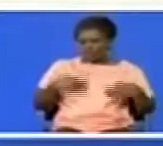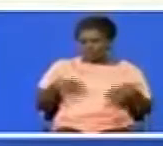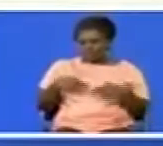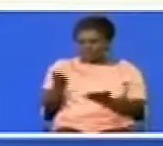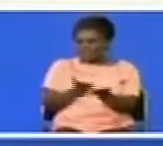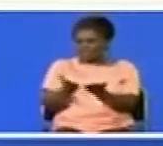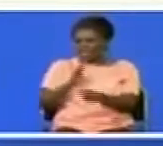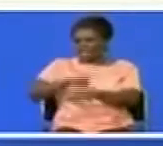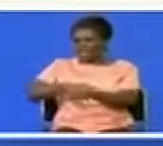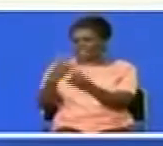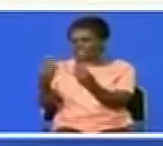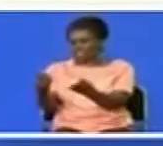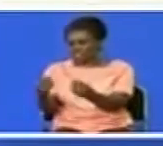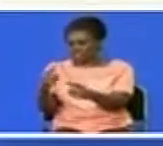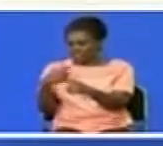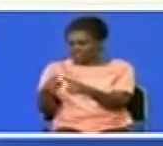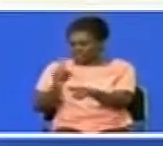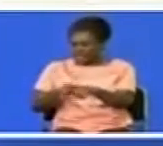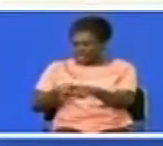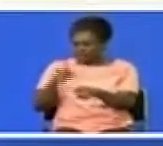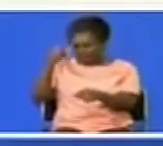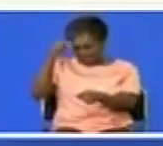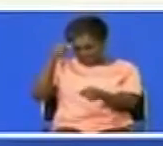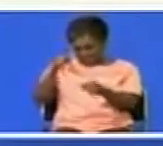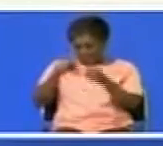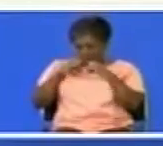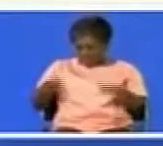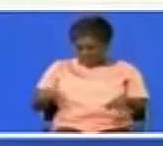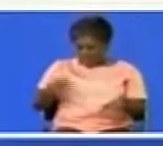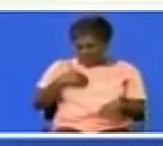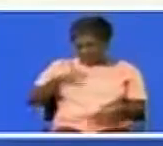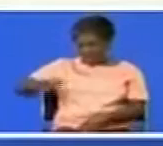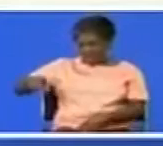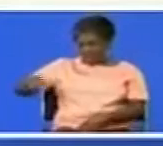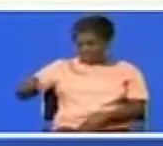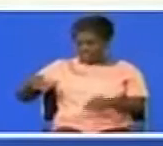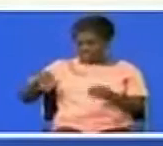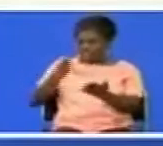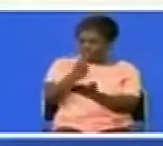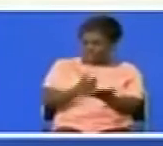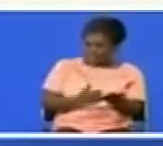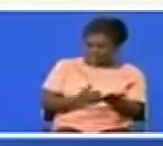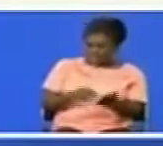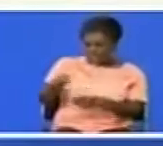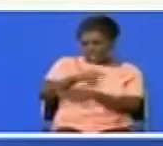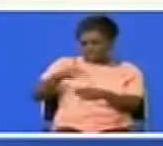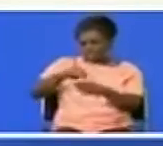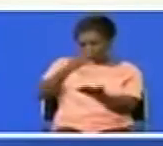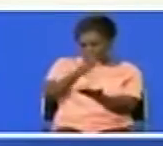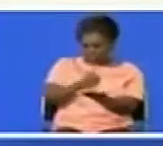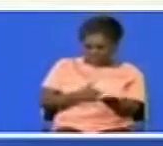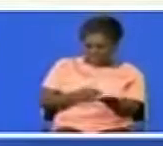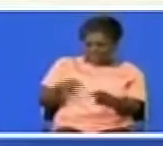delivery. So that when you talk about devolved government, you have to remember there's the county aspect and there's the national aspect. And the national government